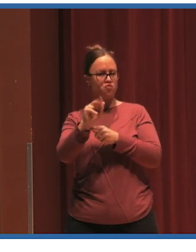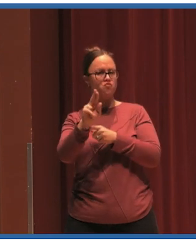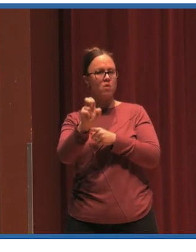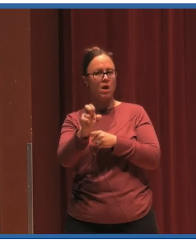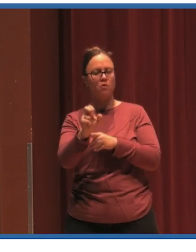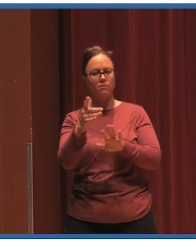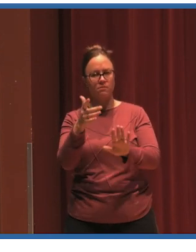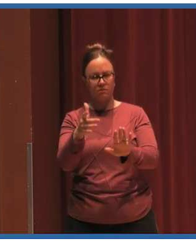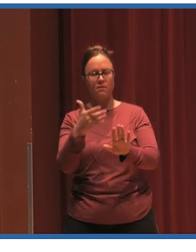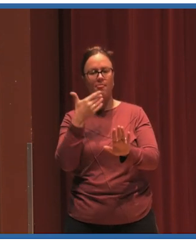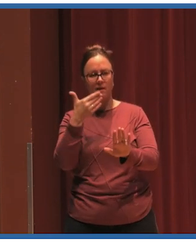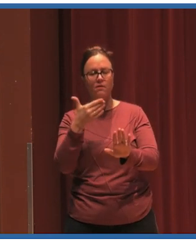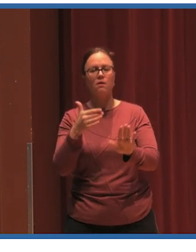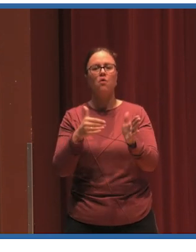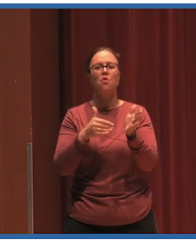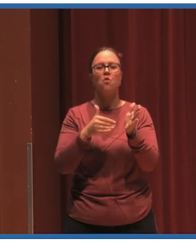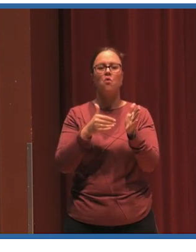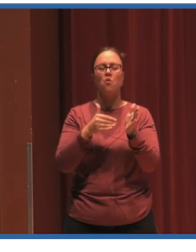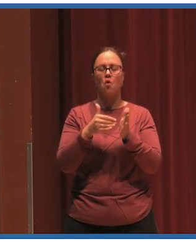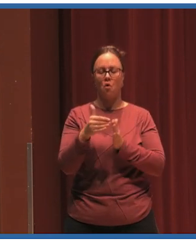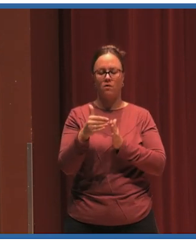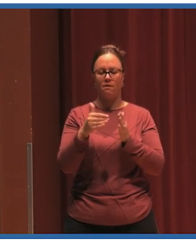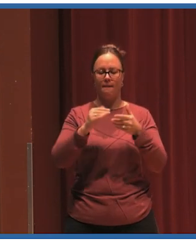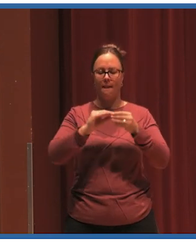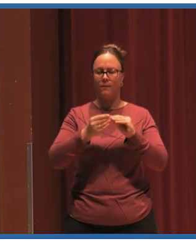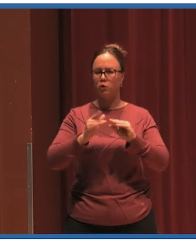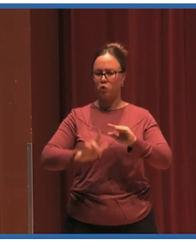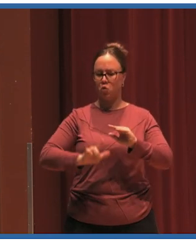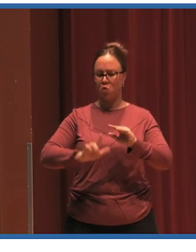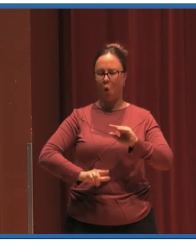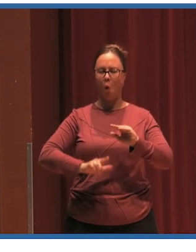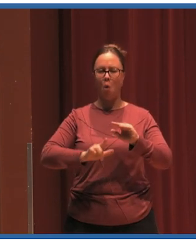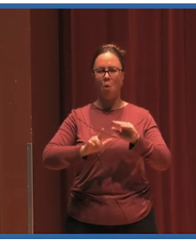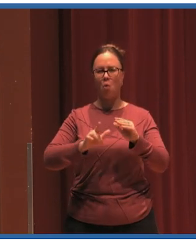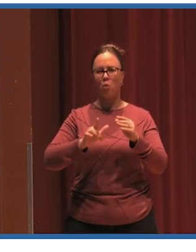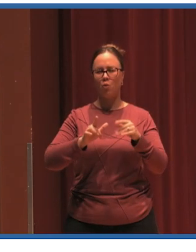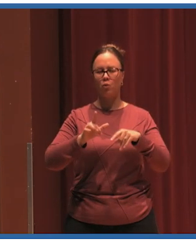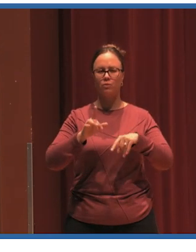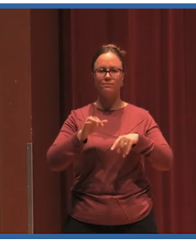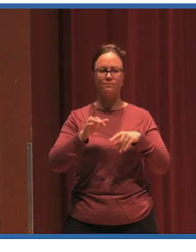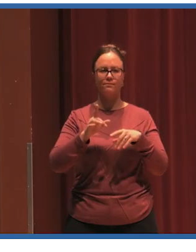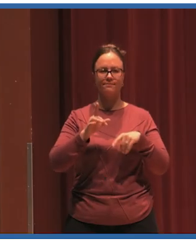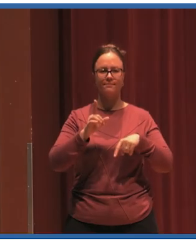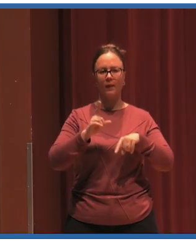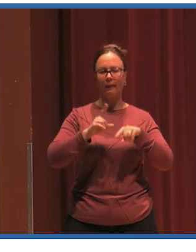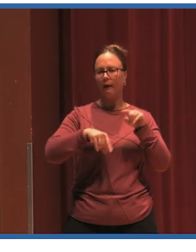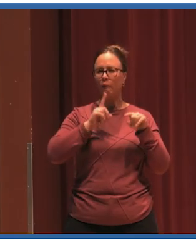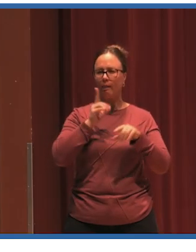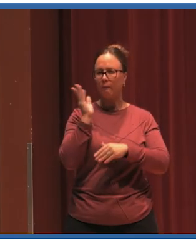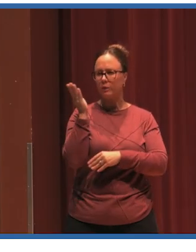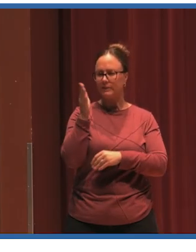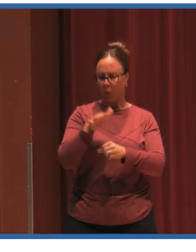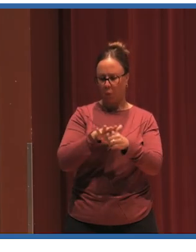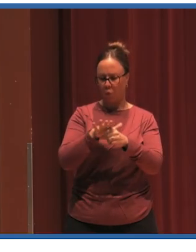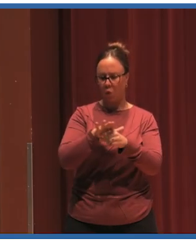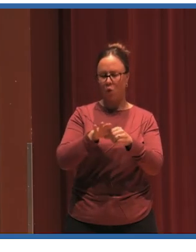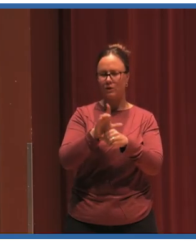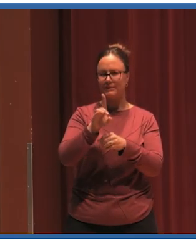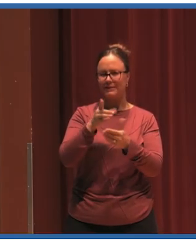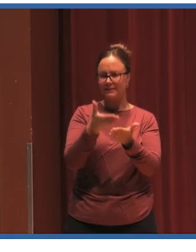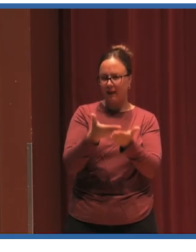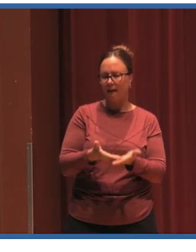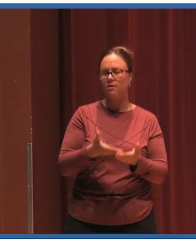thankfully. Often the numbers are too low to present more localized or county level data, so what we're sharing here